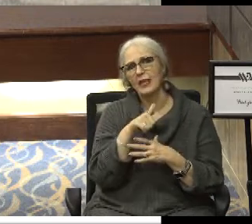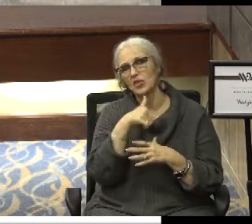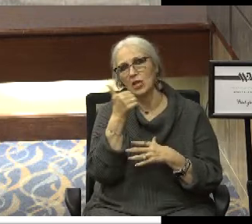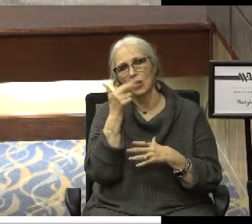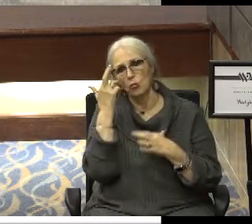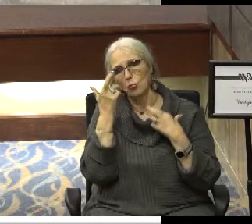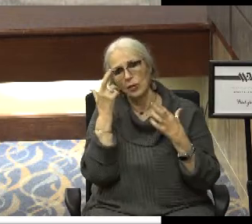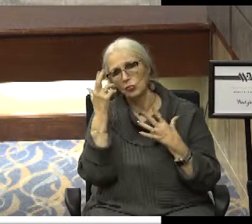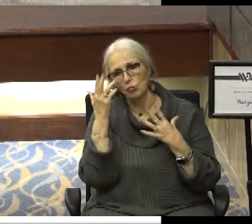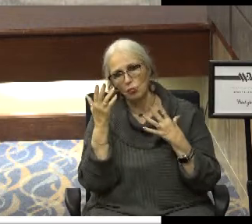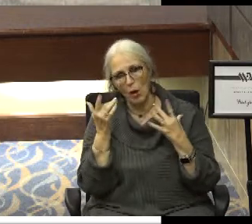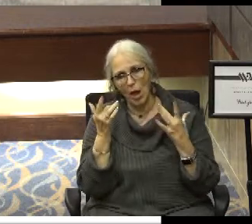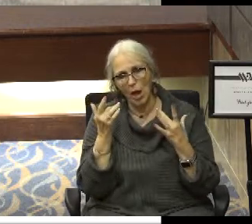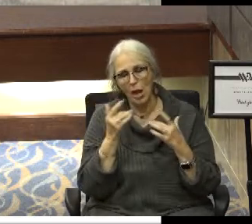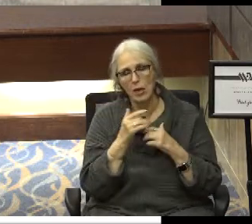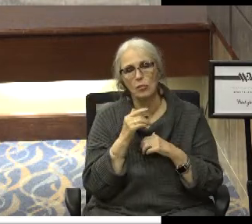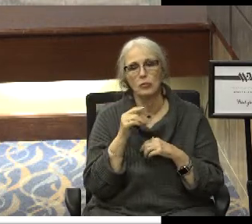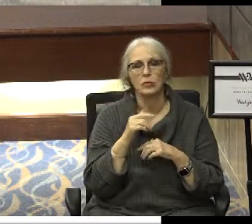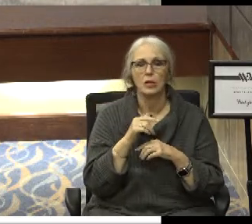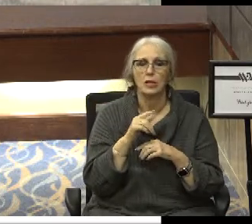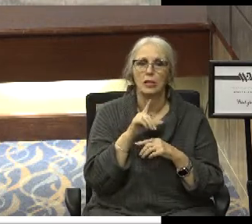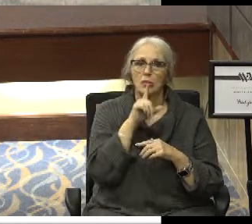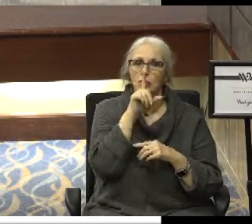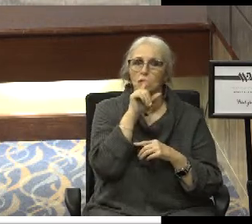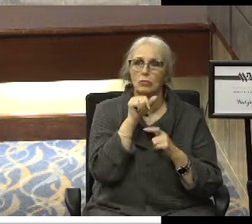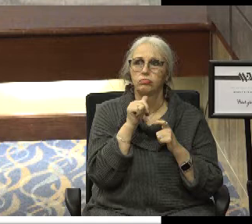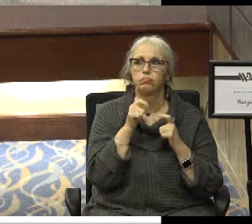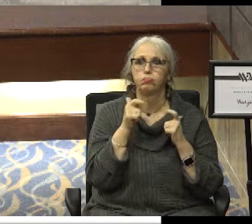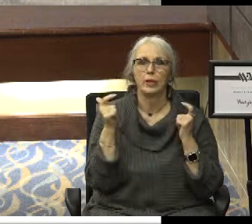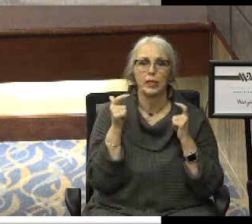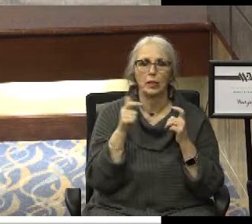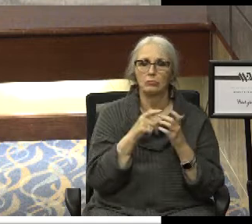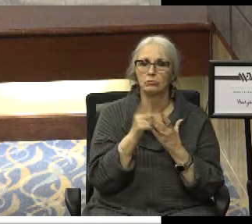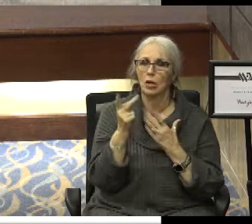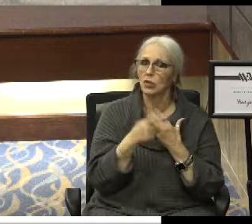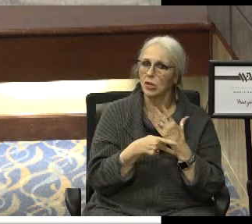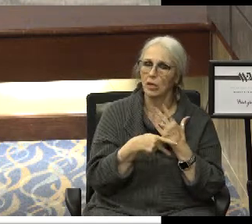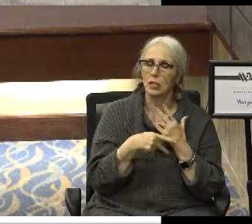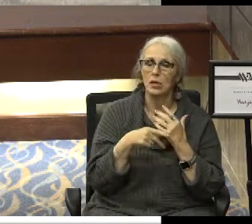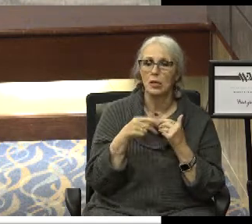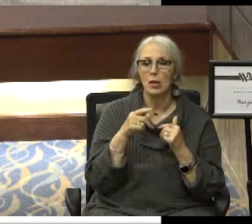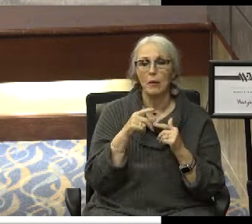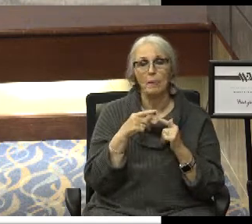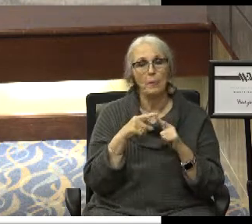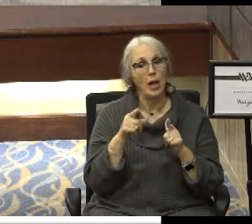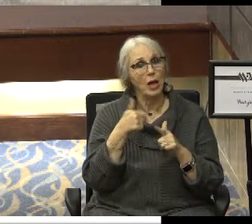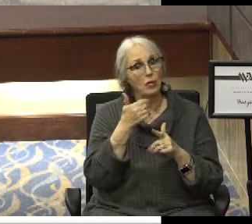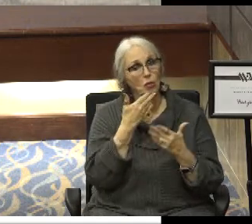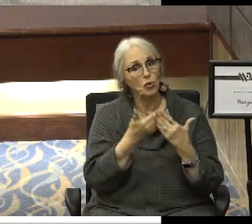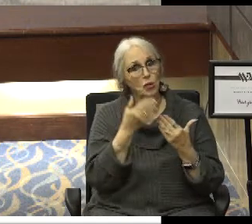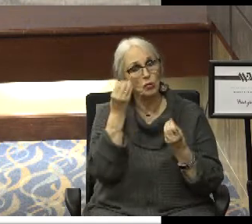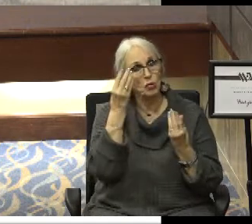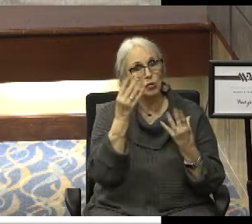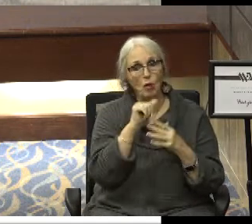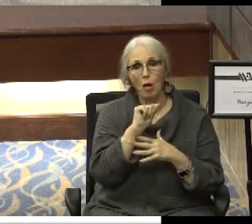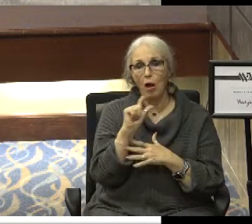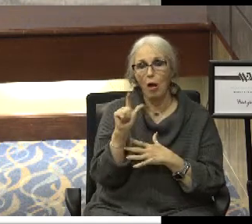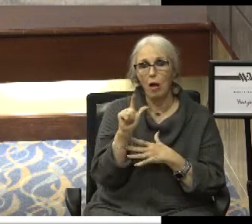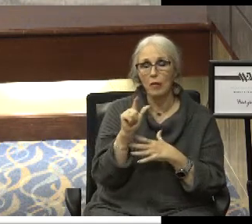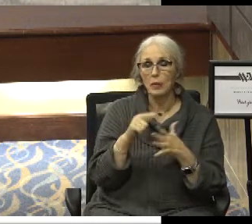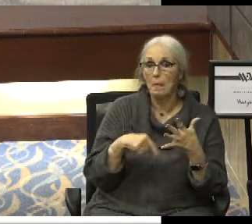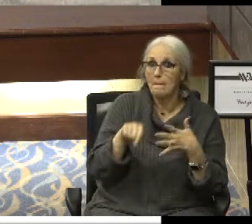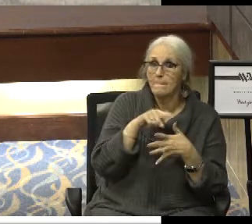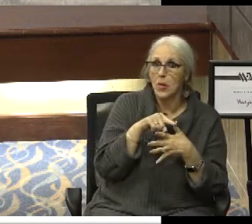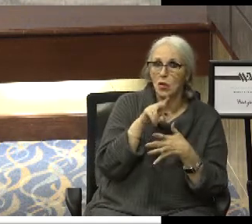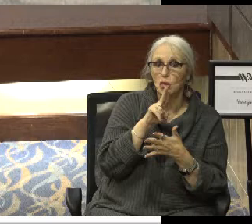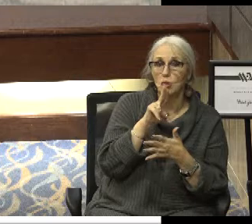back some of that off, just given the dynamic nature of this project. But the other good news here is all of the primary utilities are